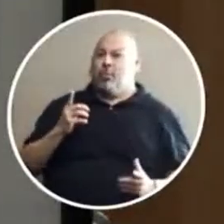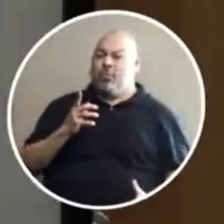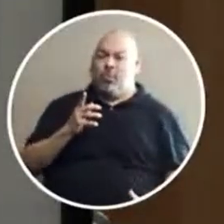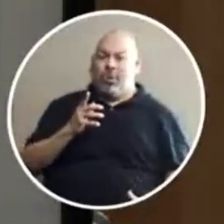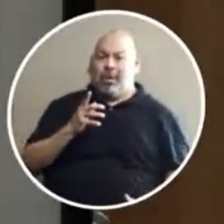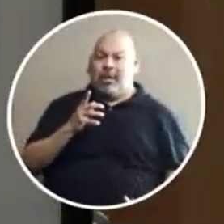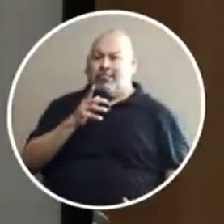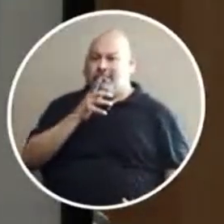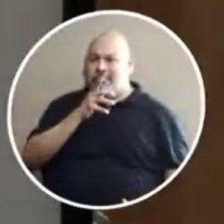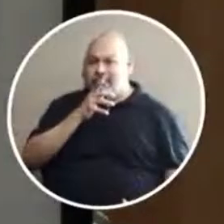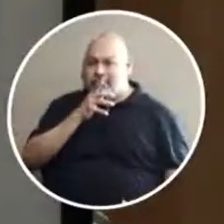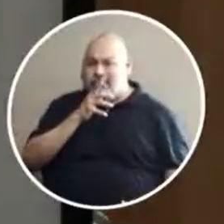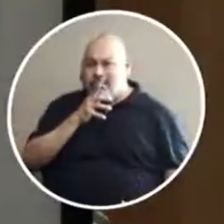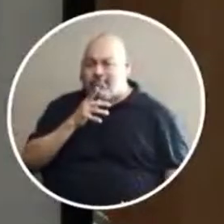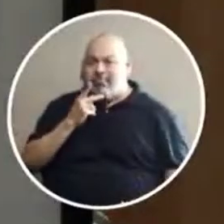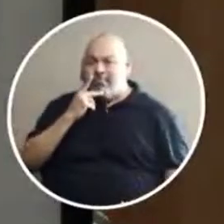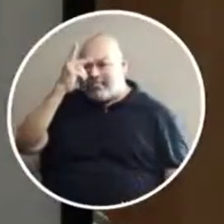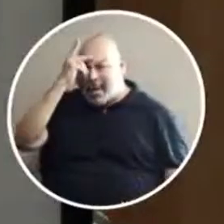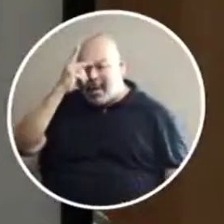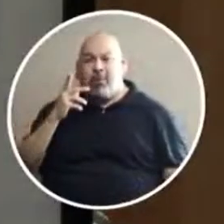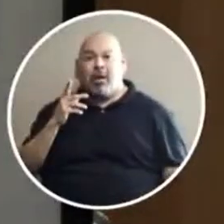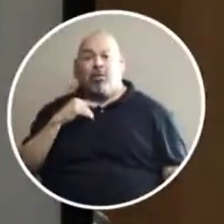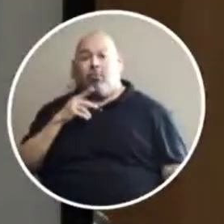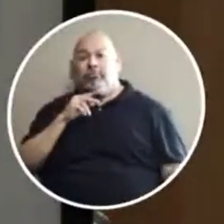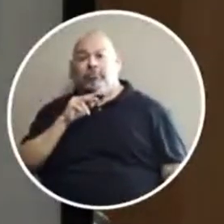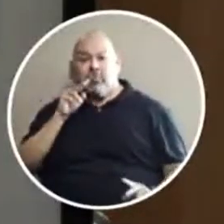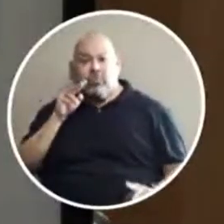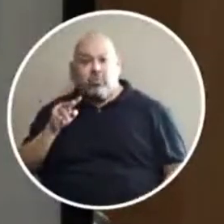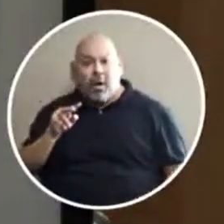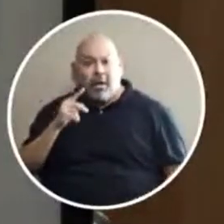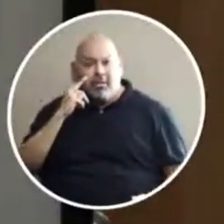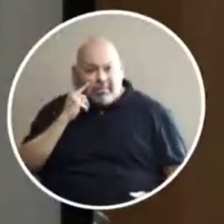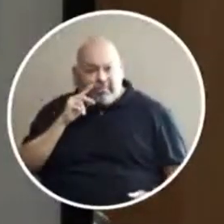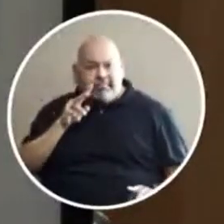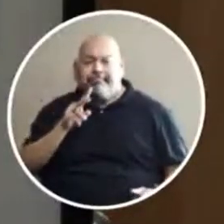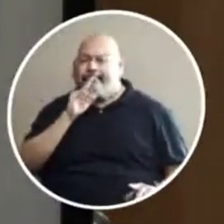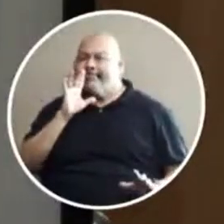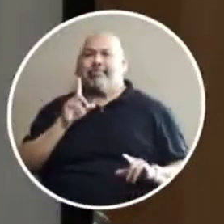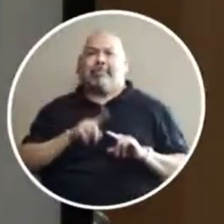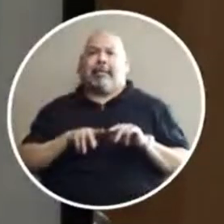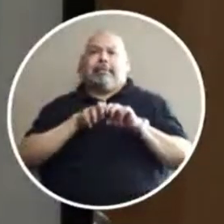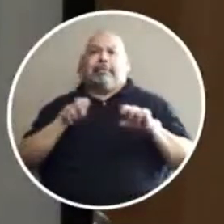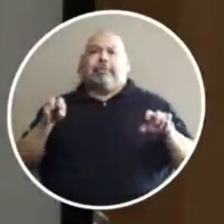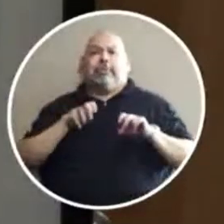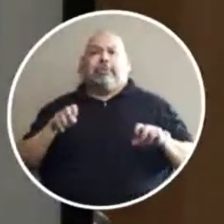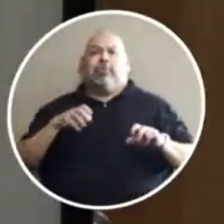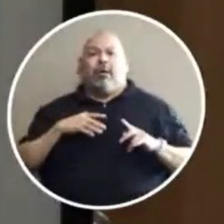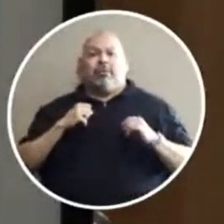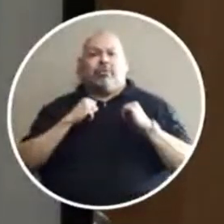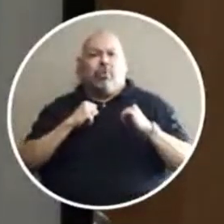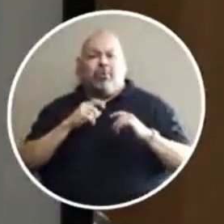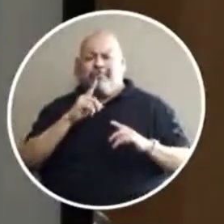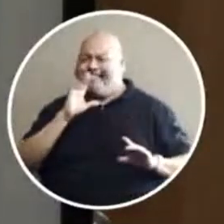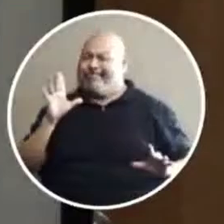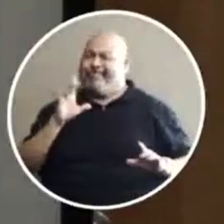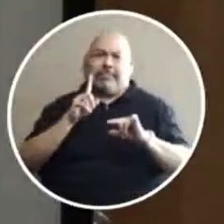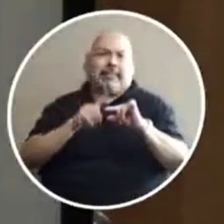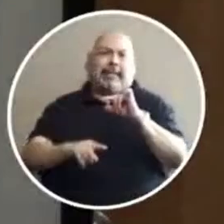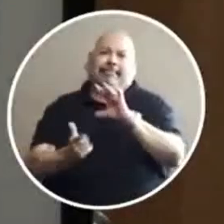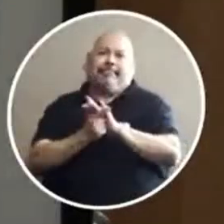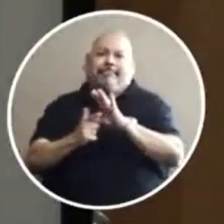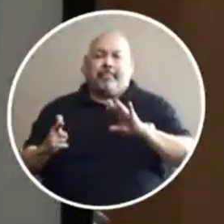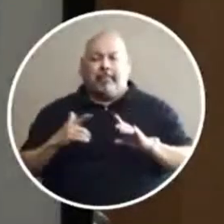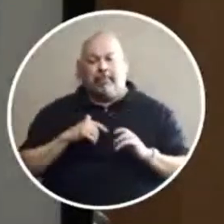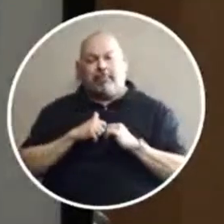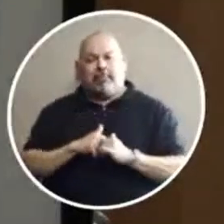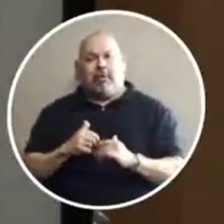per player, but no spectators for the adult sports. We need to make sure that we follow those rules.